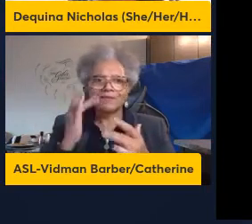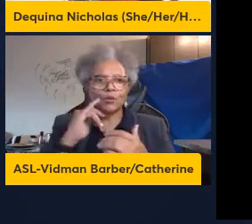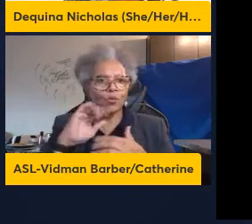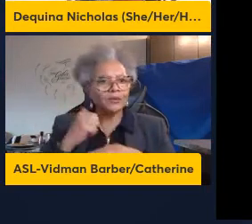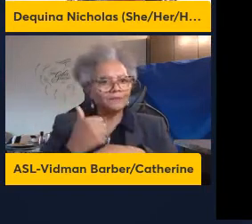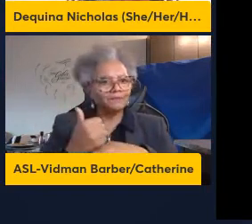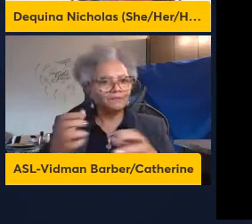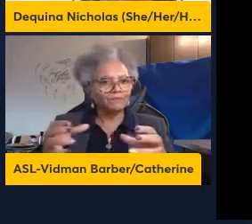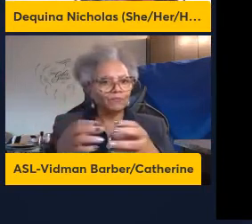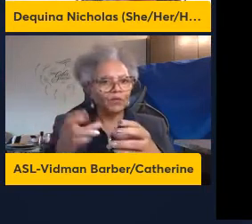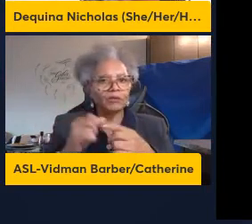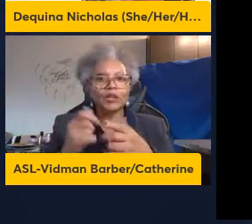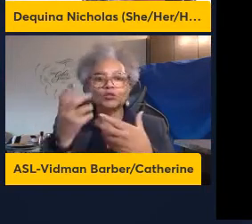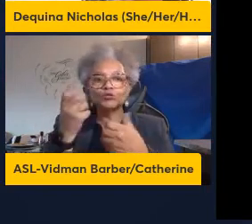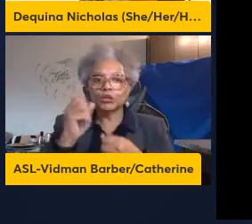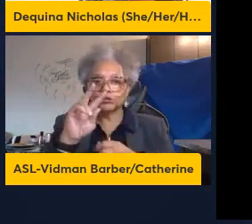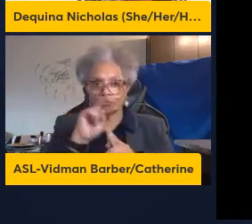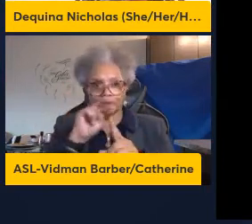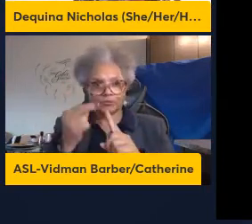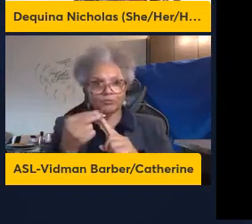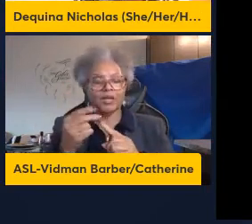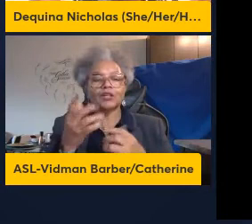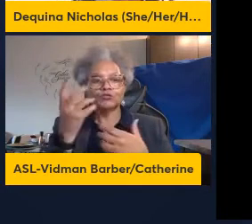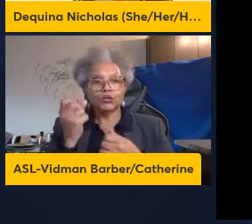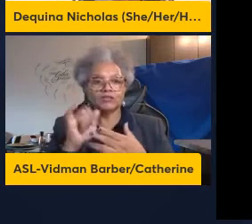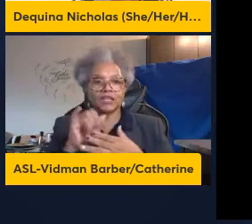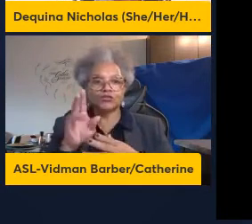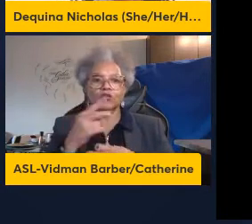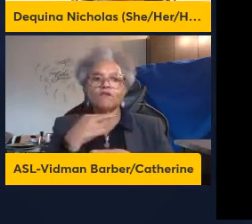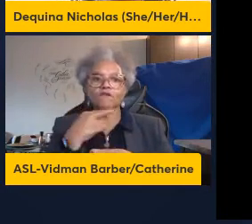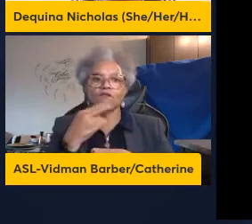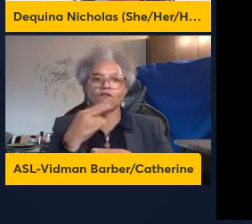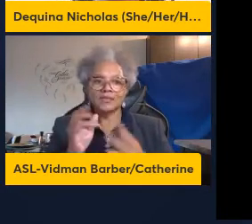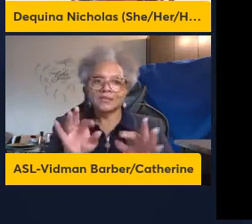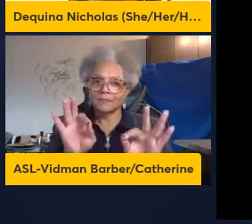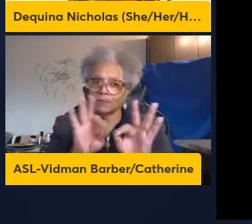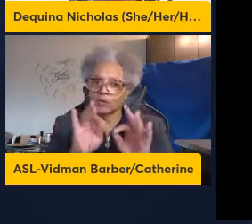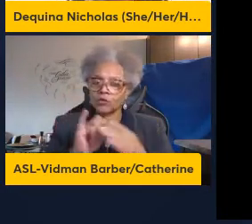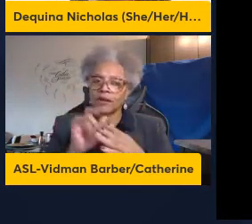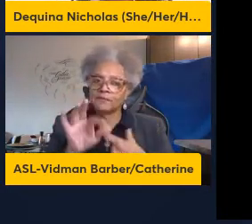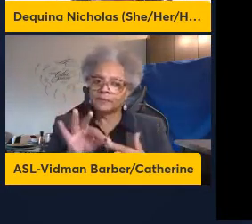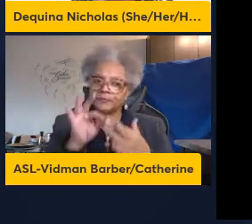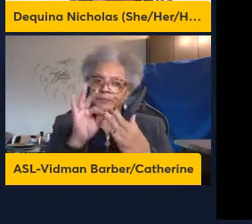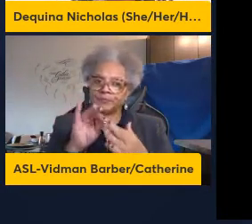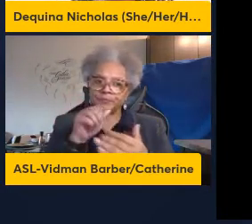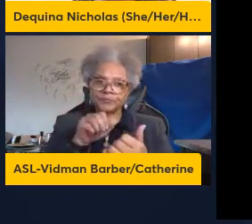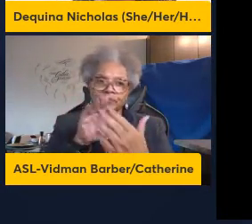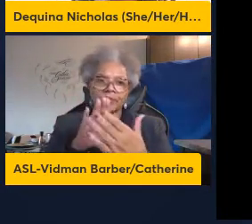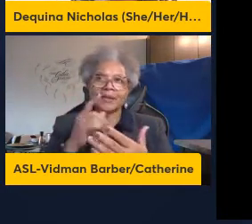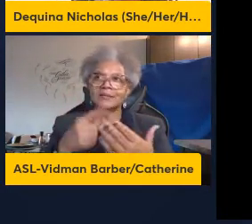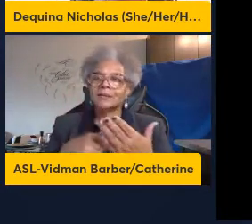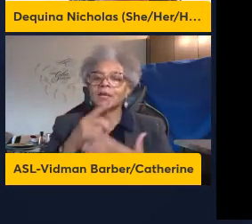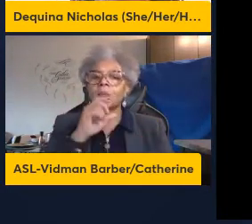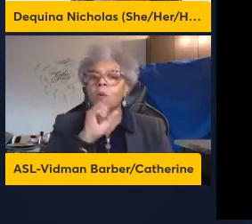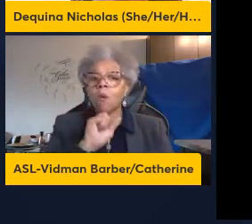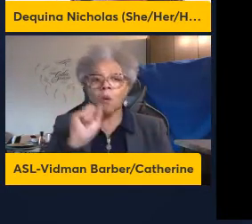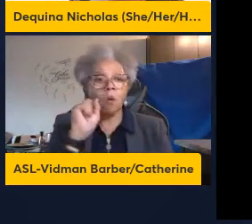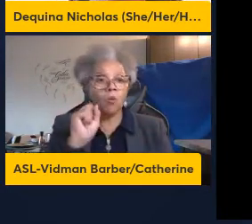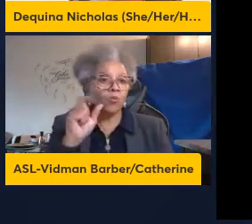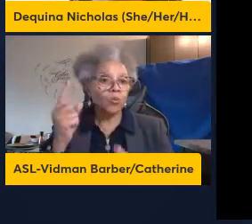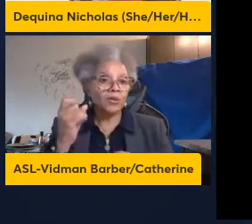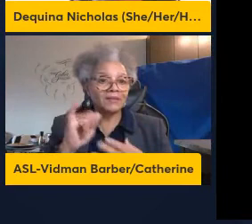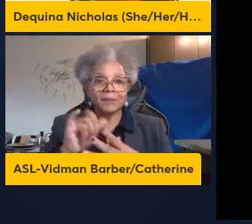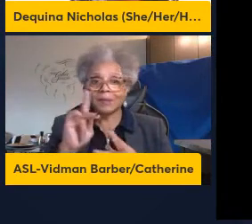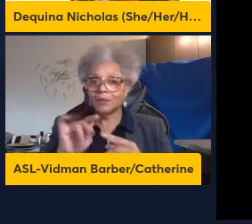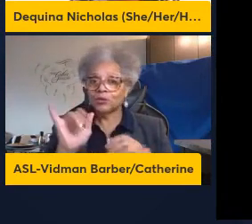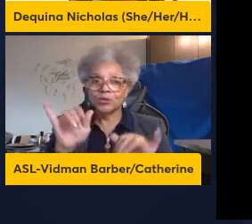your perspective. Trust that your voice matters, that you have a unique approach to sometimes age-old questions that people are just too busy doing the same approaches